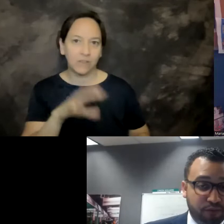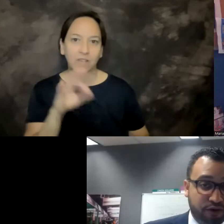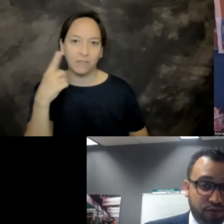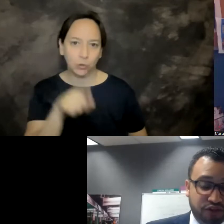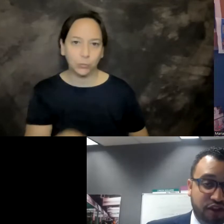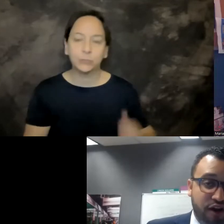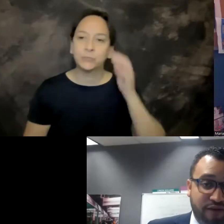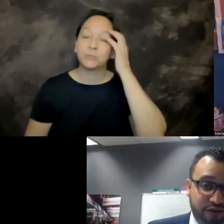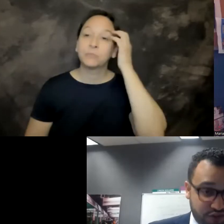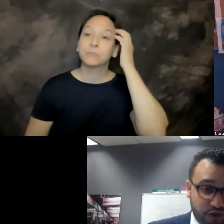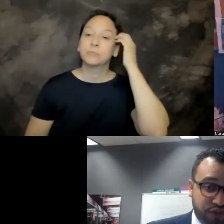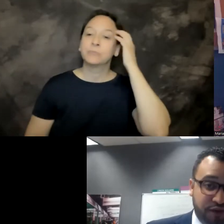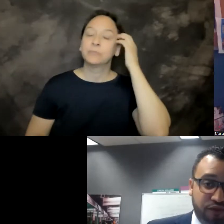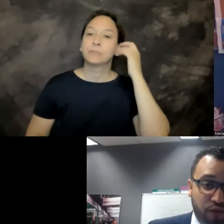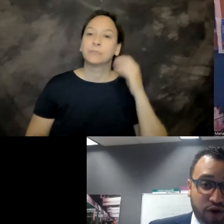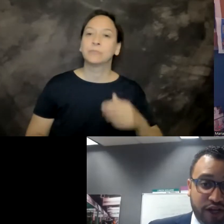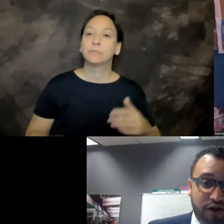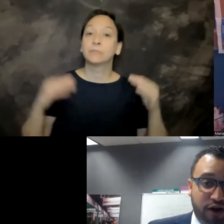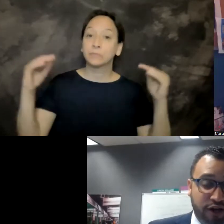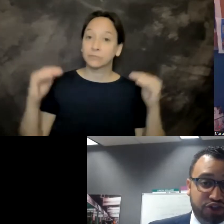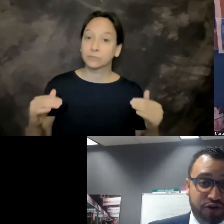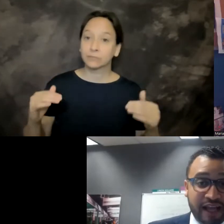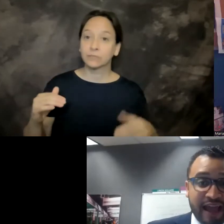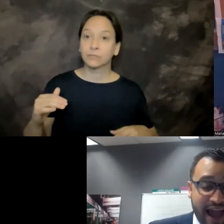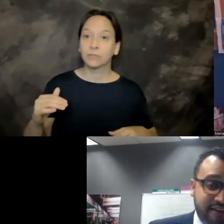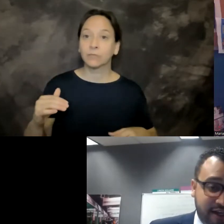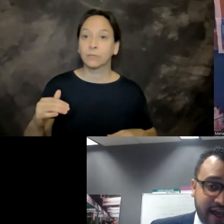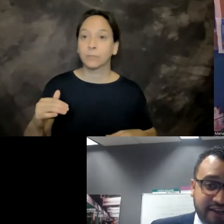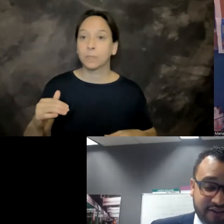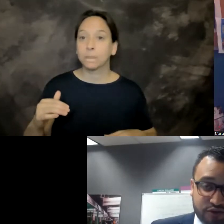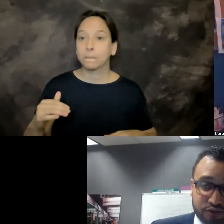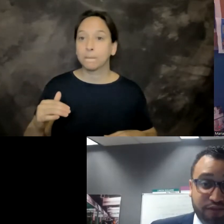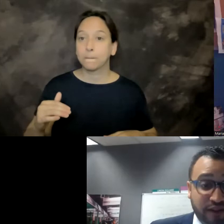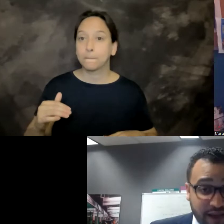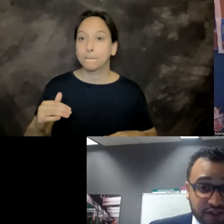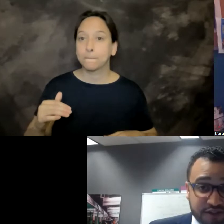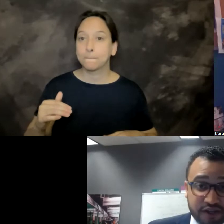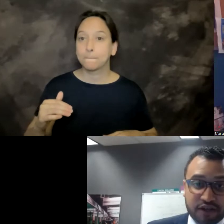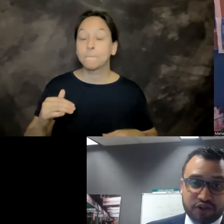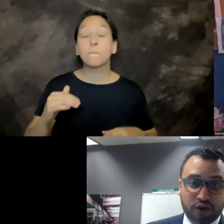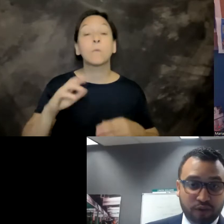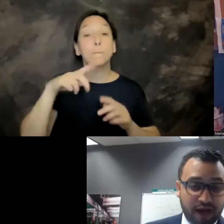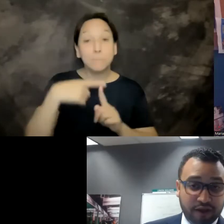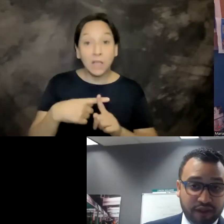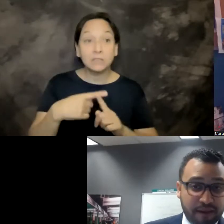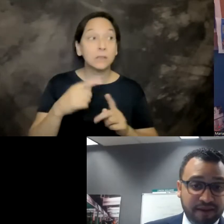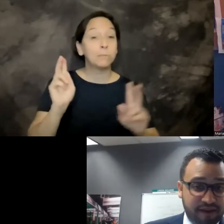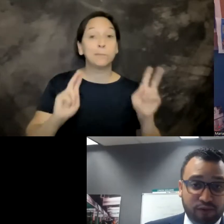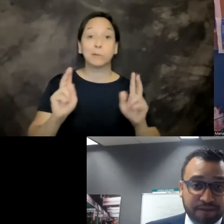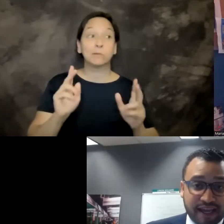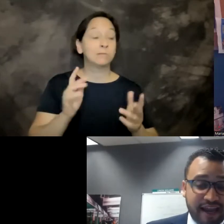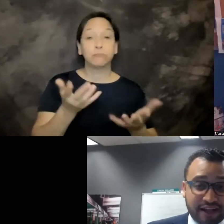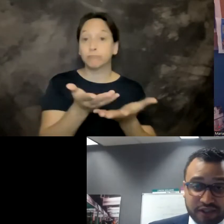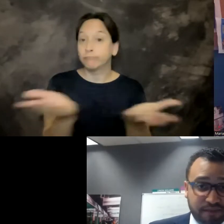doing, there's a lot of efforts, as you know, Chief, that we're working on ensuring access to different languages. So the